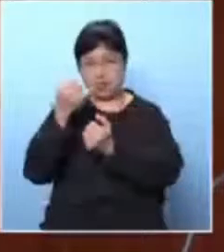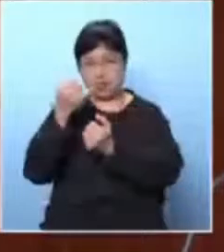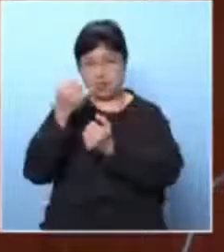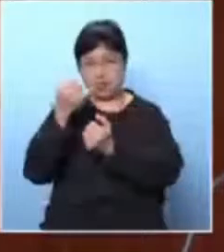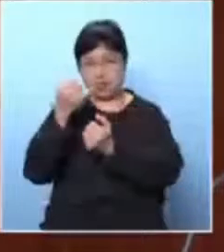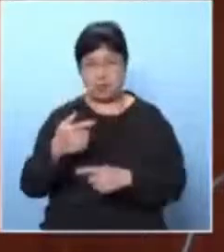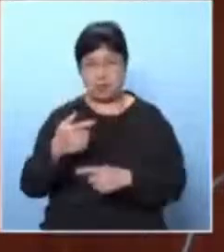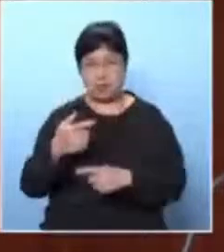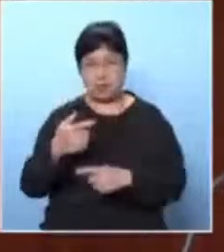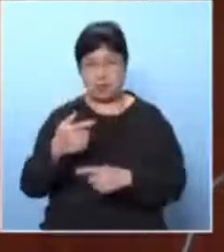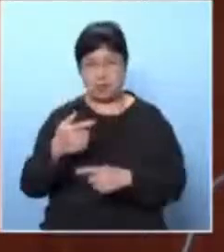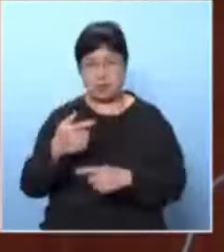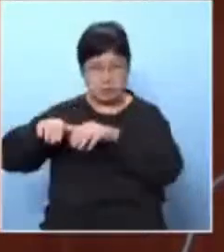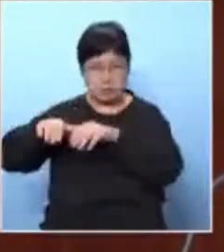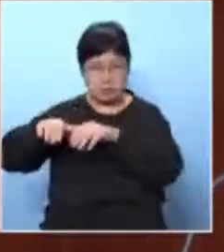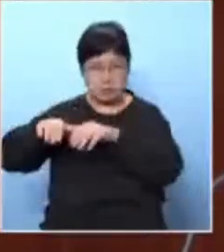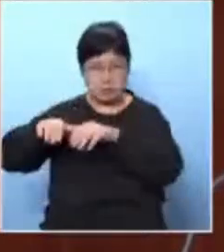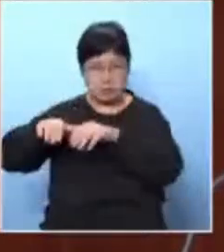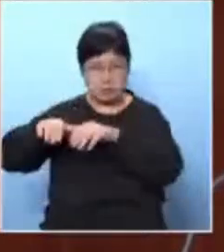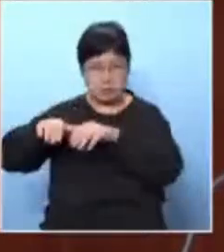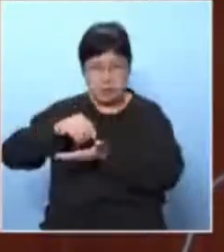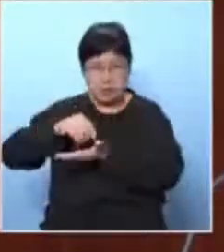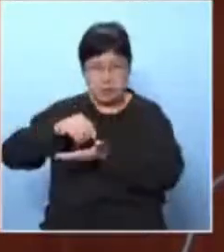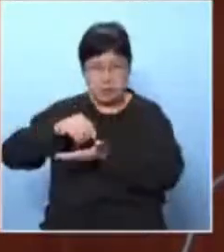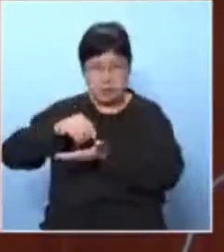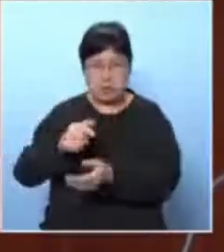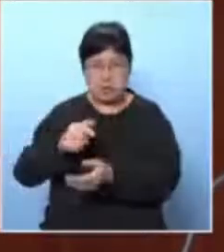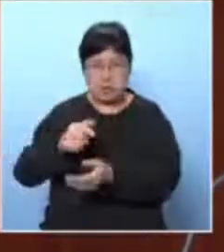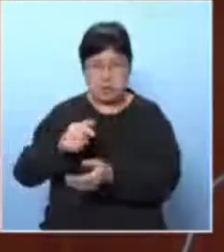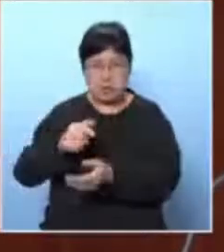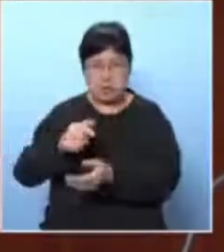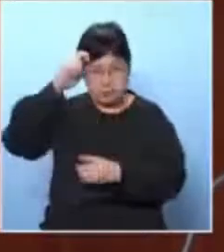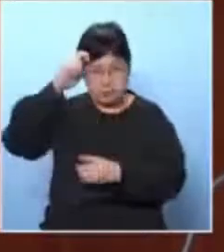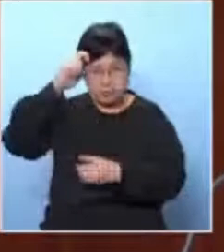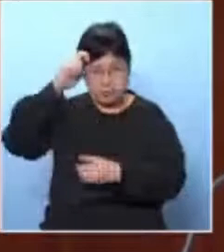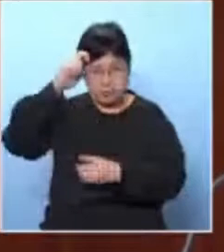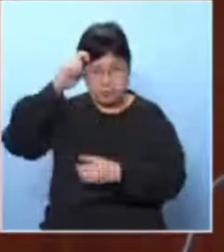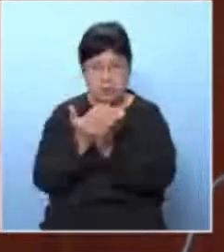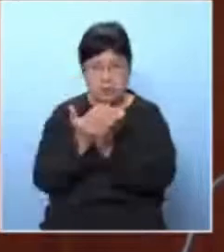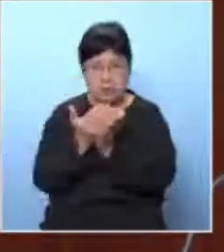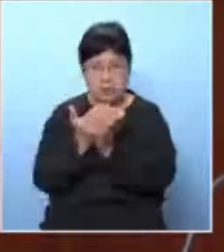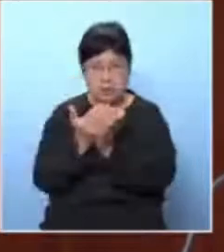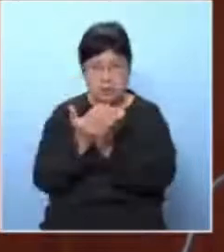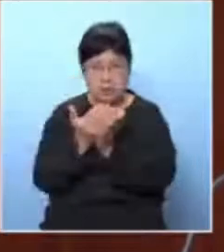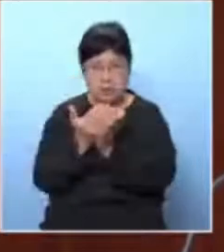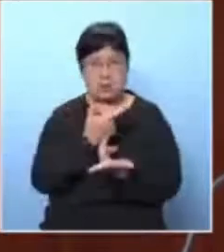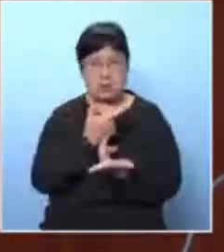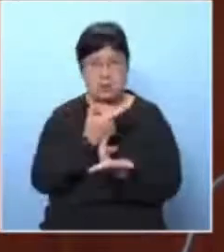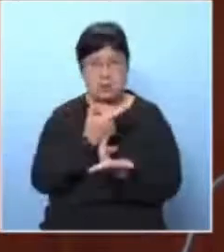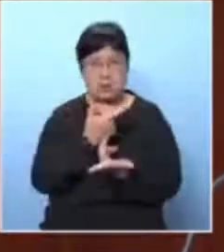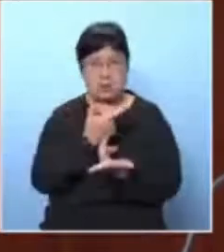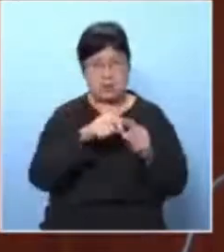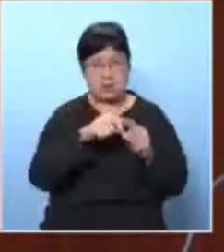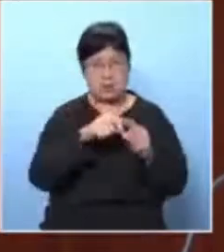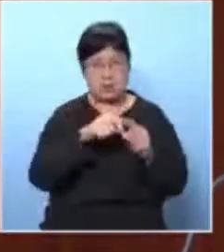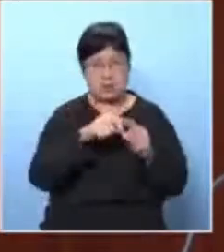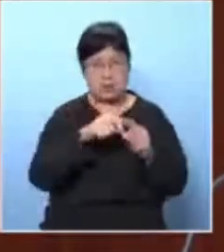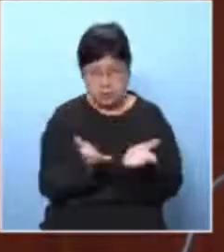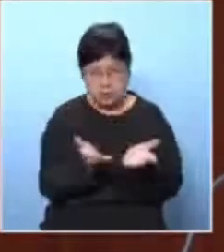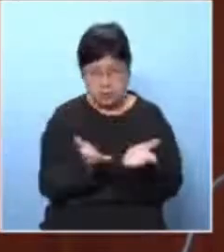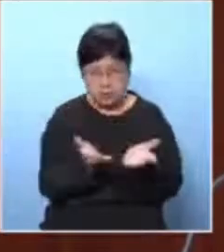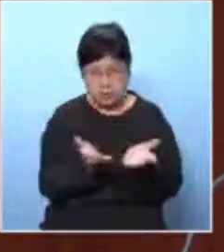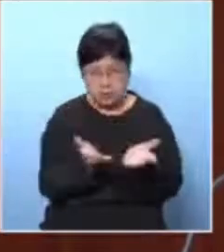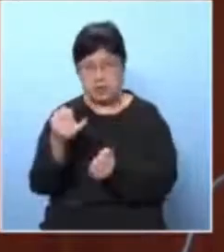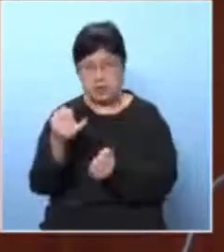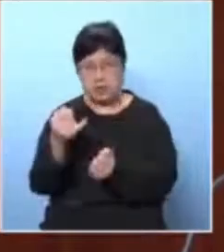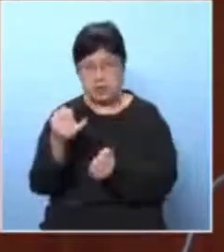considerations. The experience and research worldwide make make clear government policies alone cannot